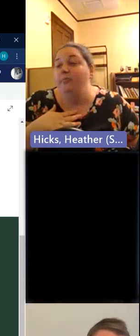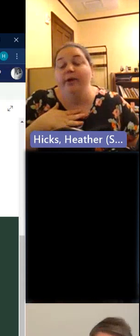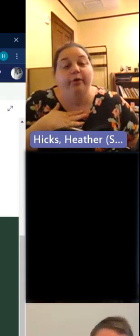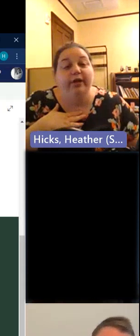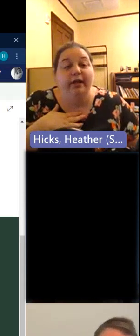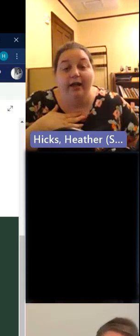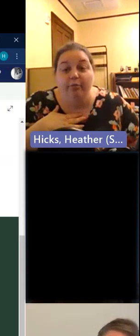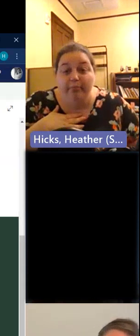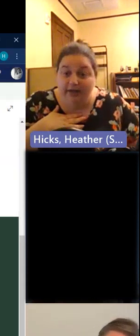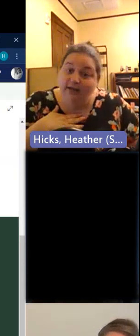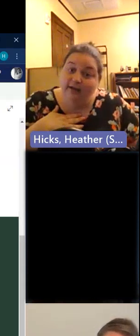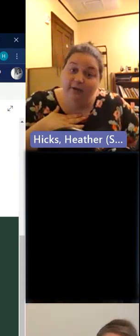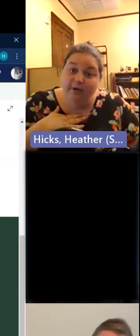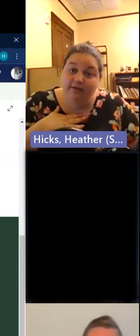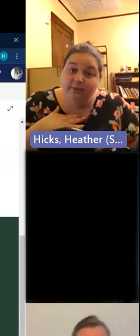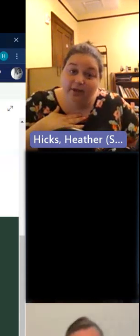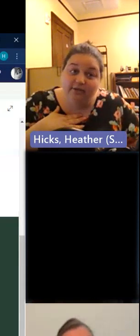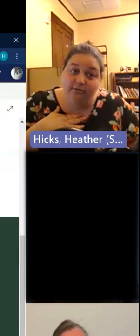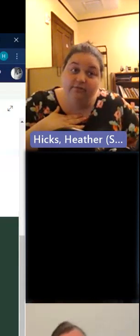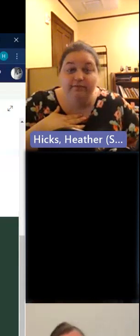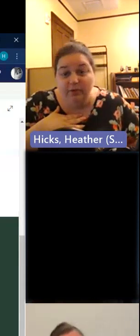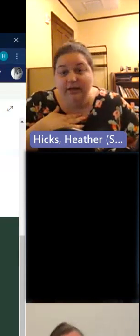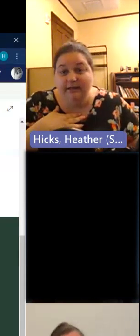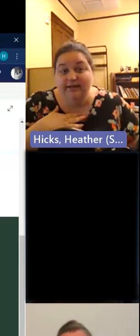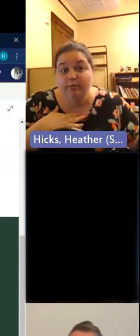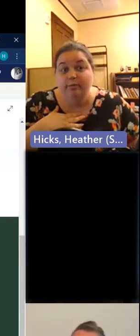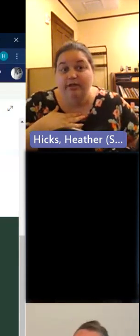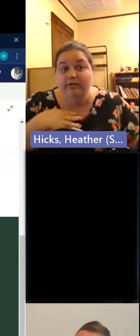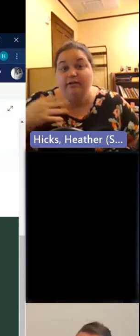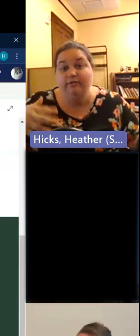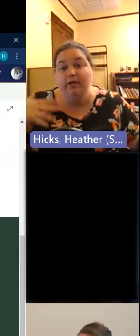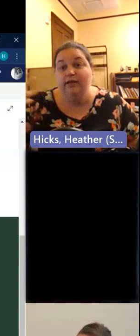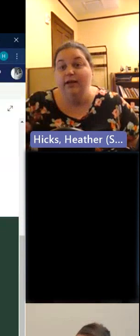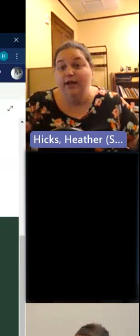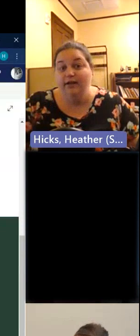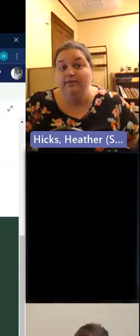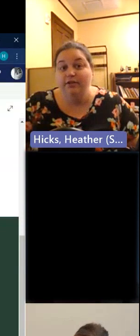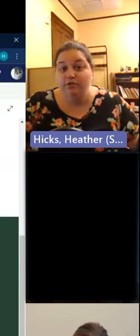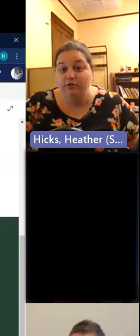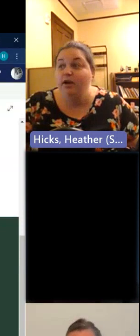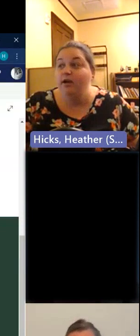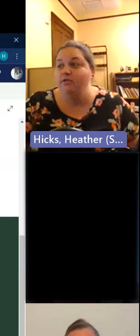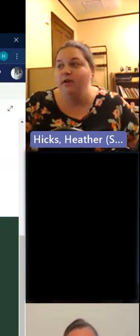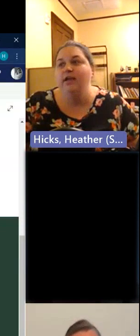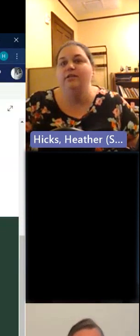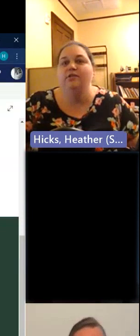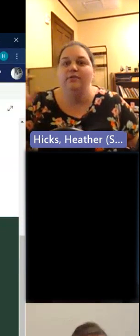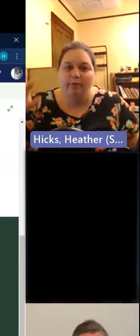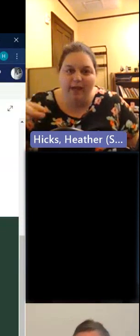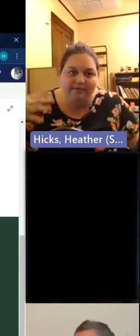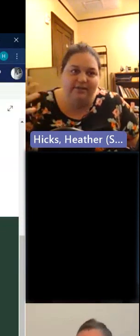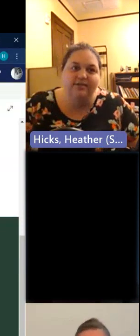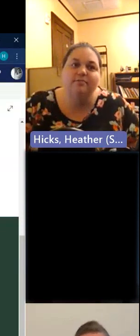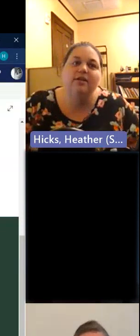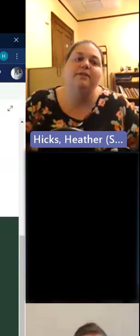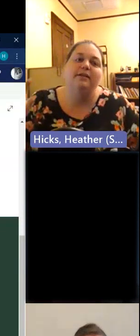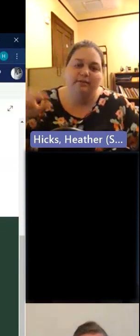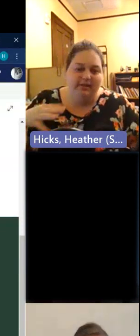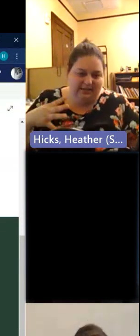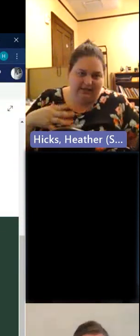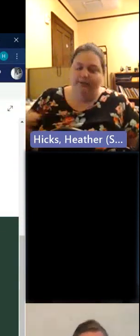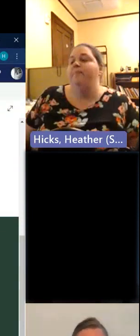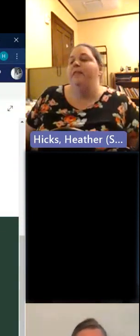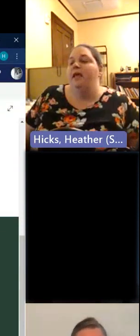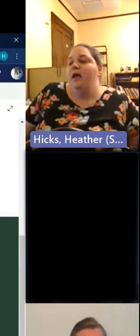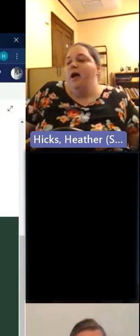part, but will help mitigate any possible lawsuits for inaccessible material if we can actively show that we are trying to and we have a system to update